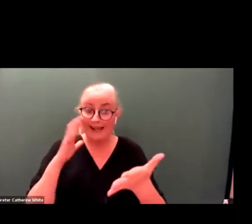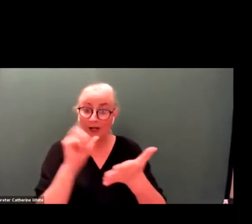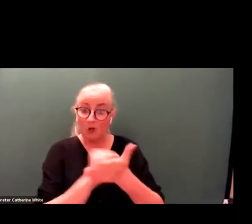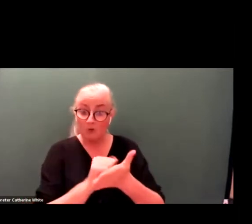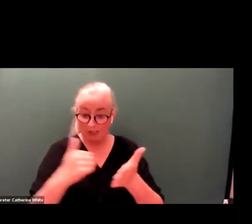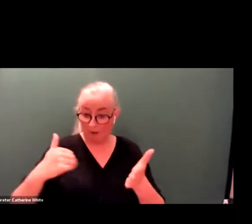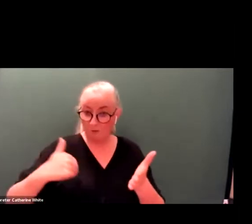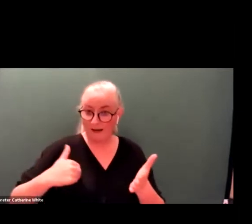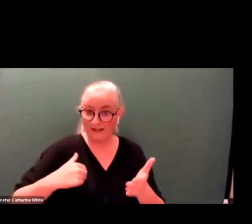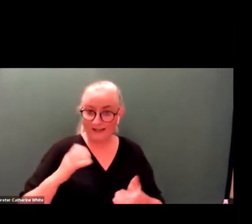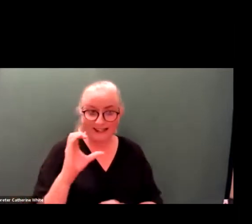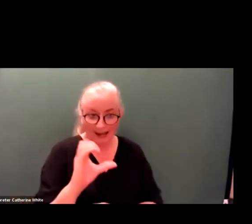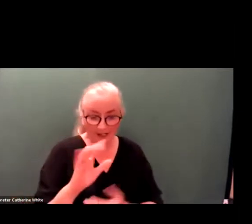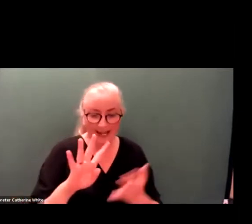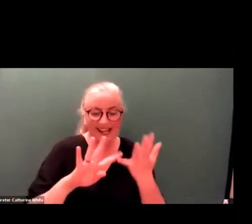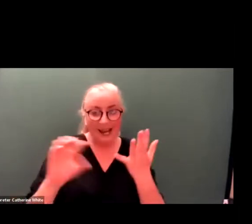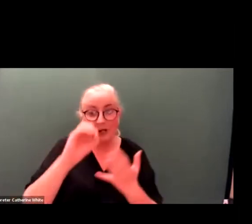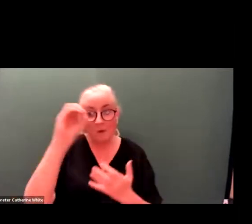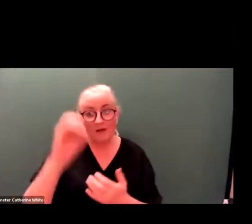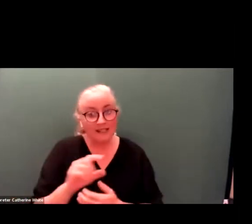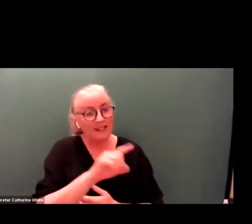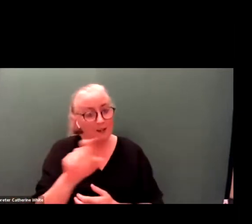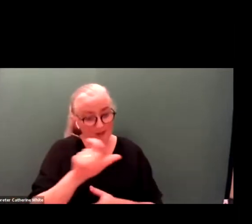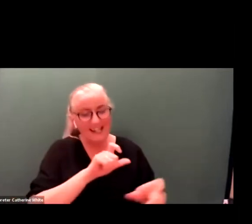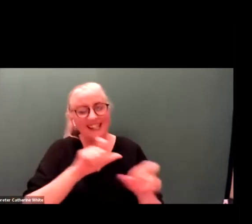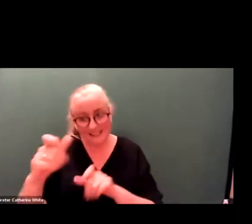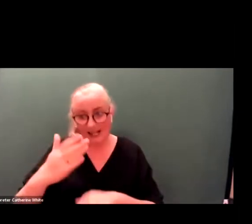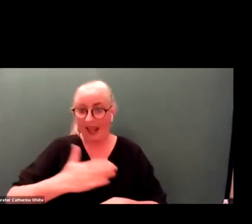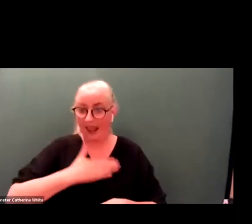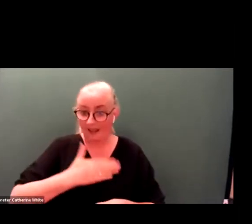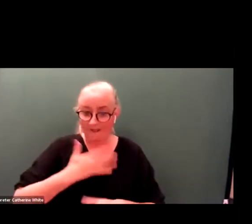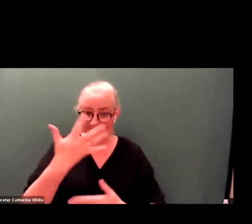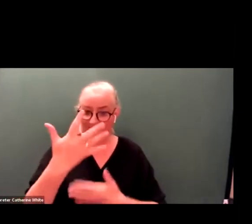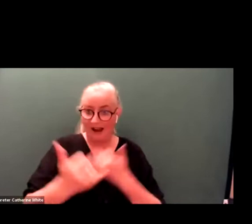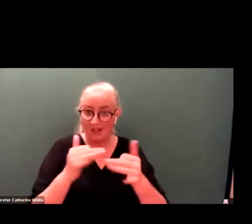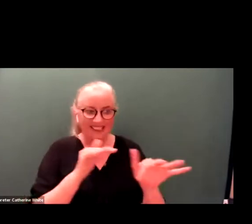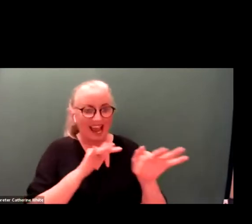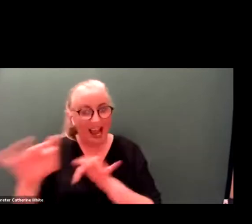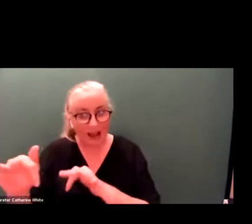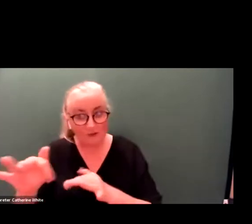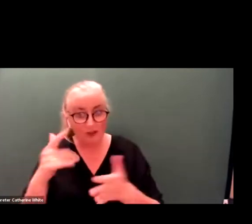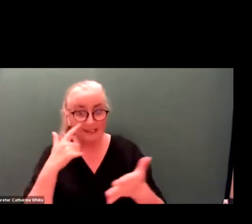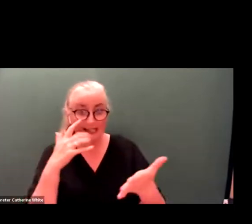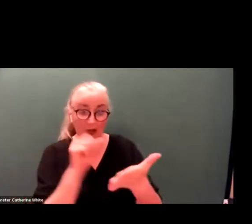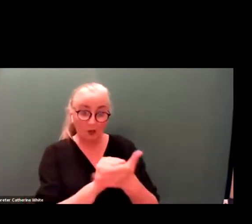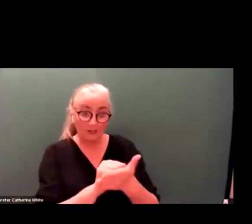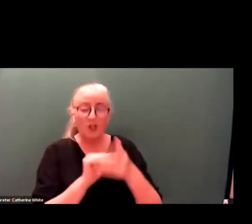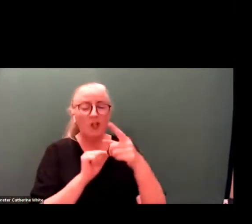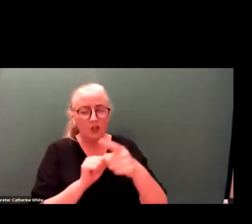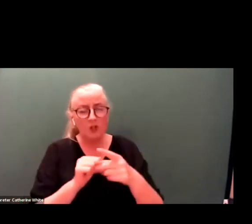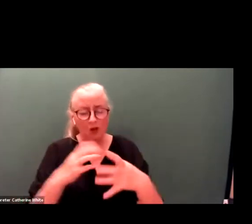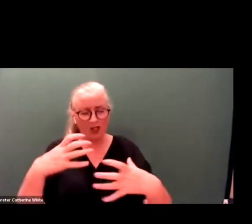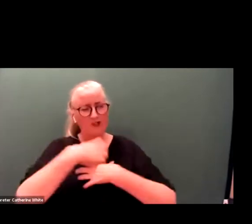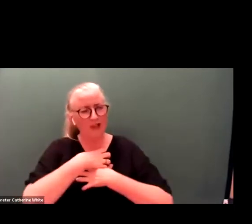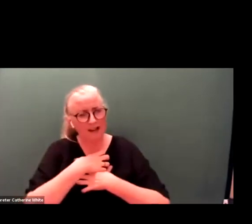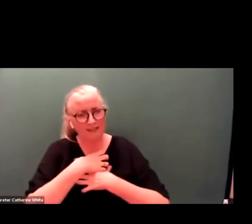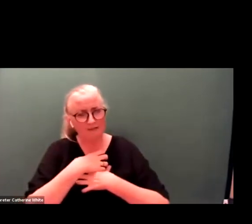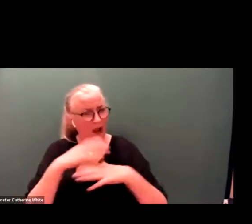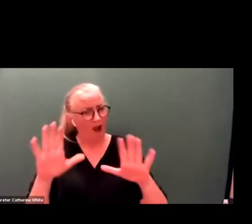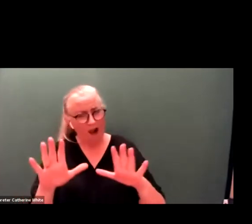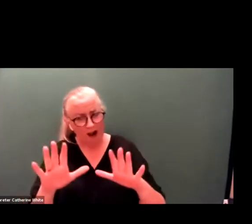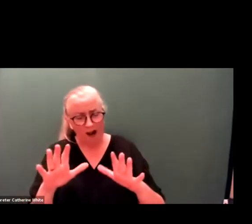cancer, 90% of those women will still be alive at 5 years following their diagnosis. So although it's a very shocking and difficult